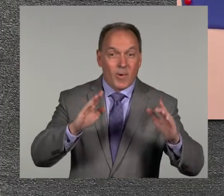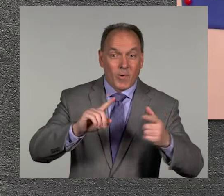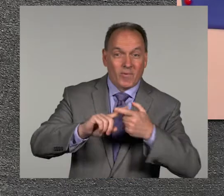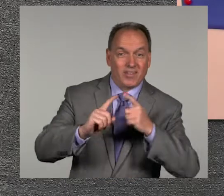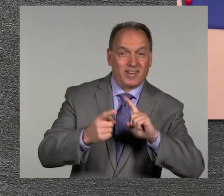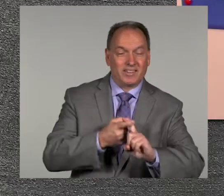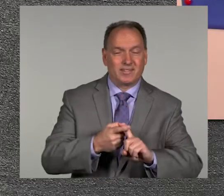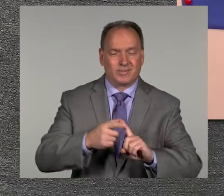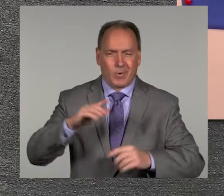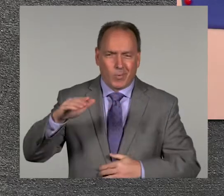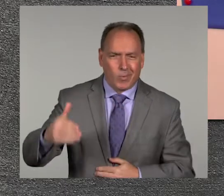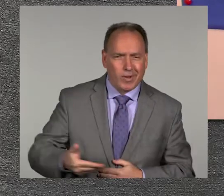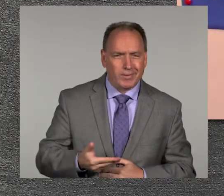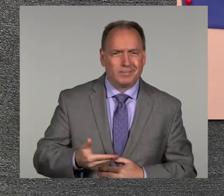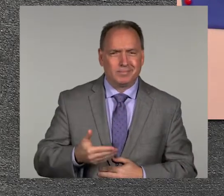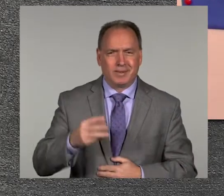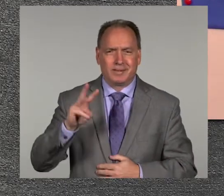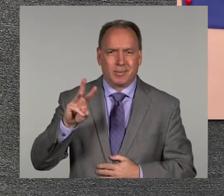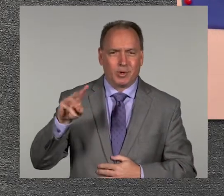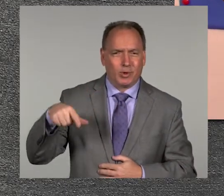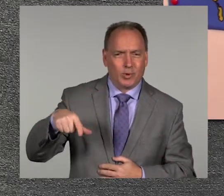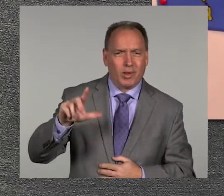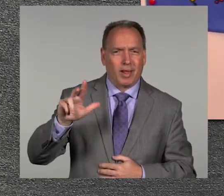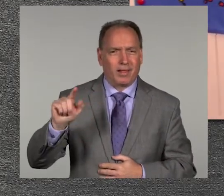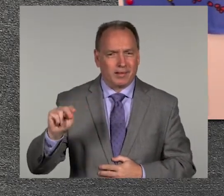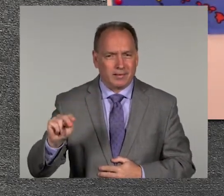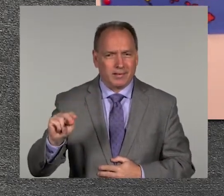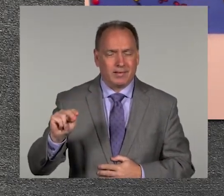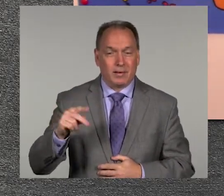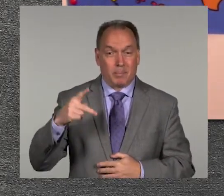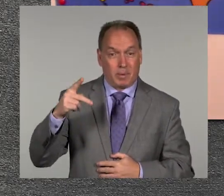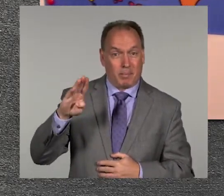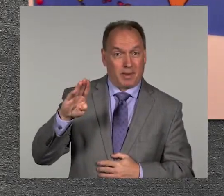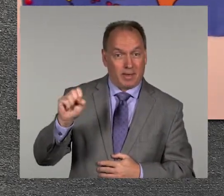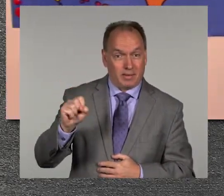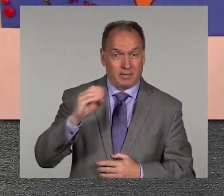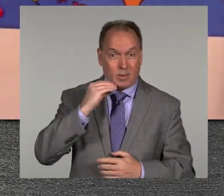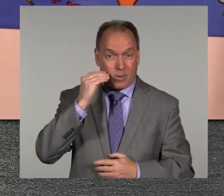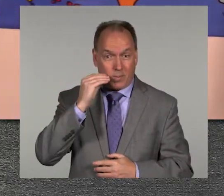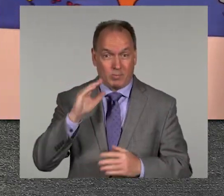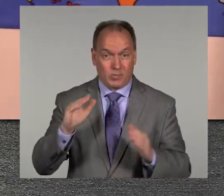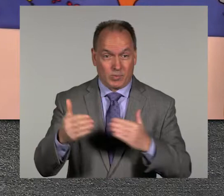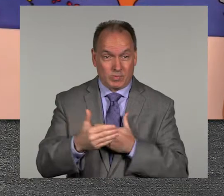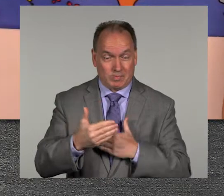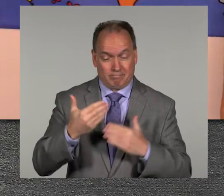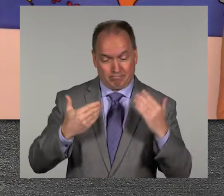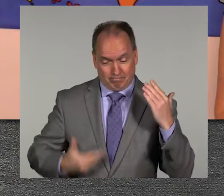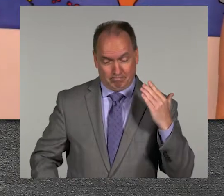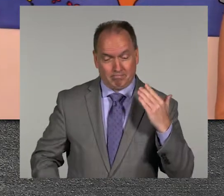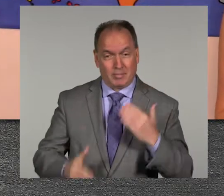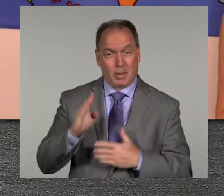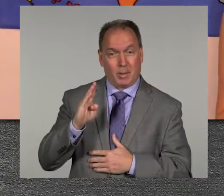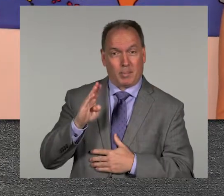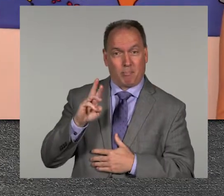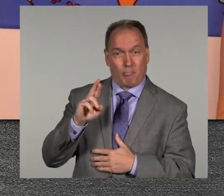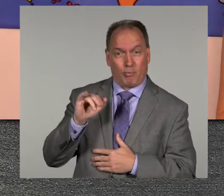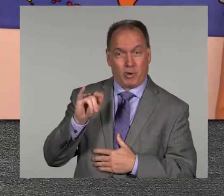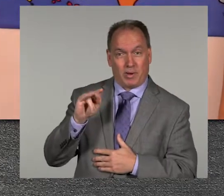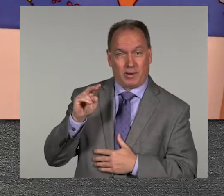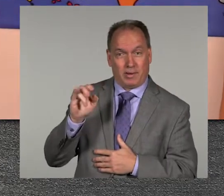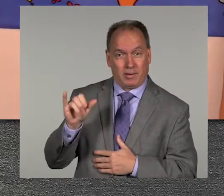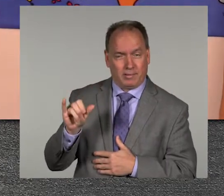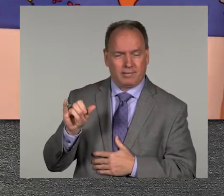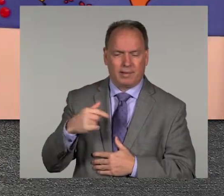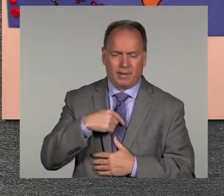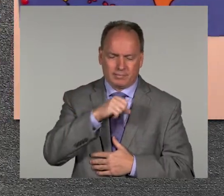Hi friends, welcome to WQLN PBS Homeroom. My name is Miss Brittany, and a reason I love to teach is because